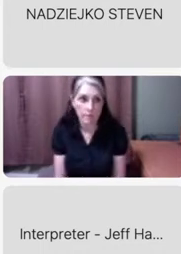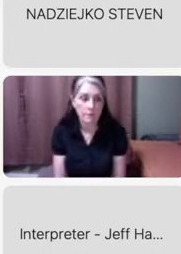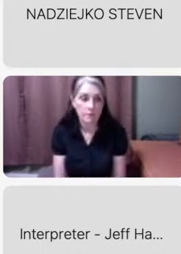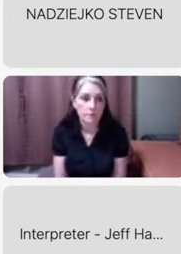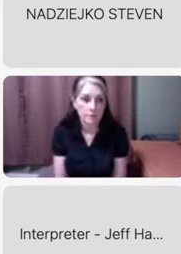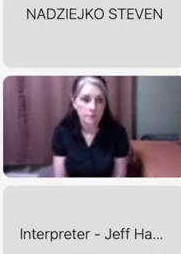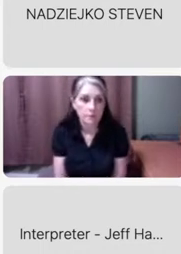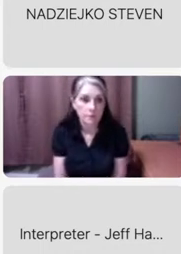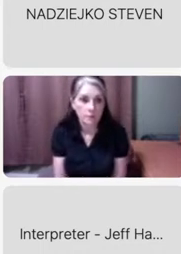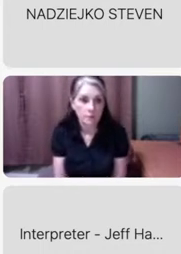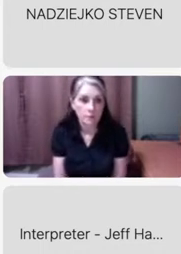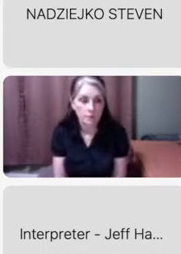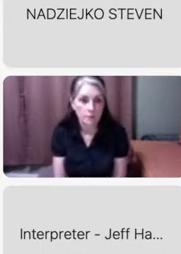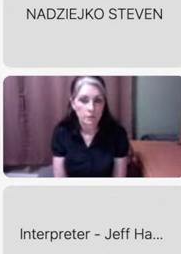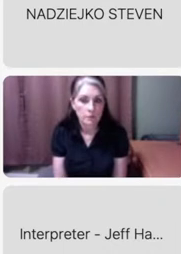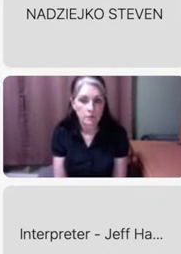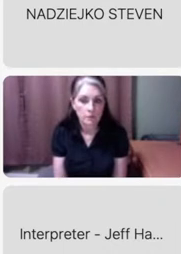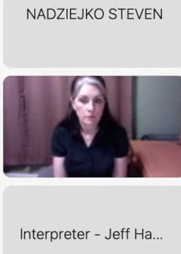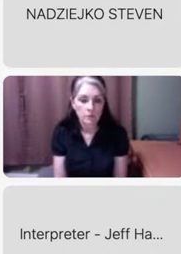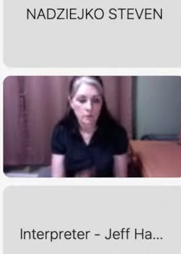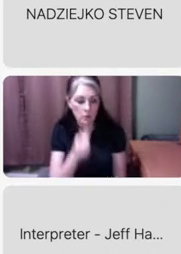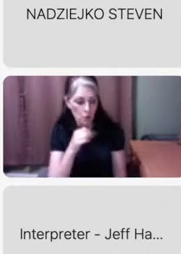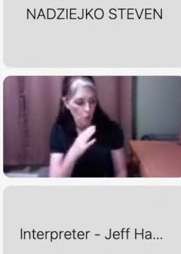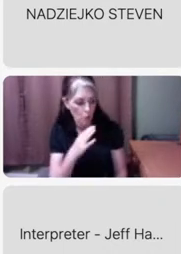so the items on this list